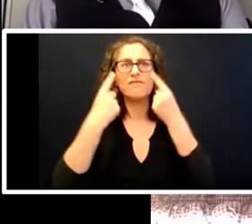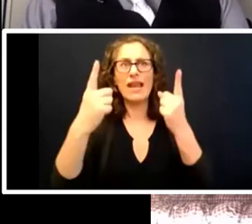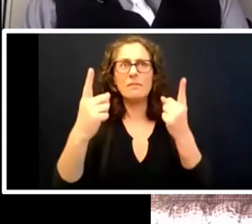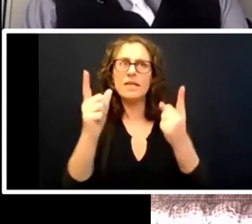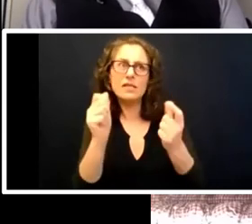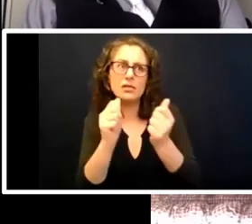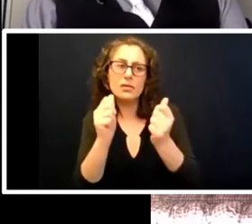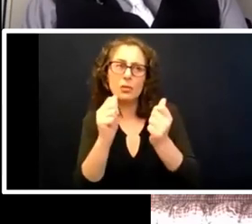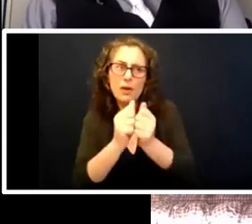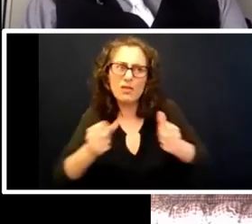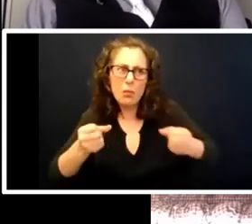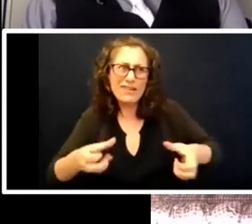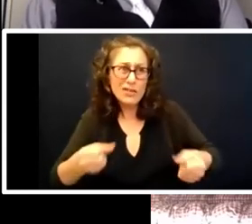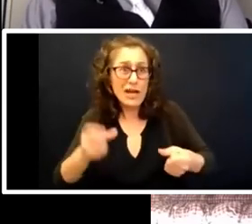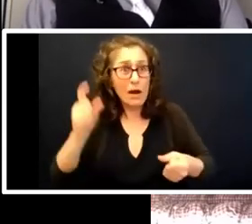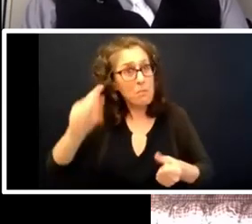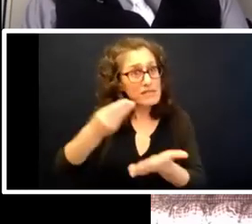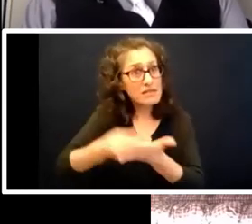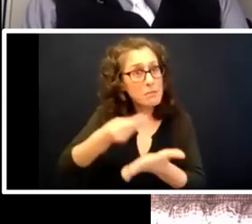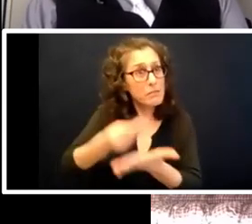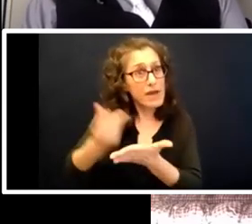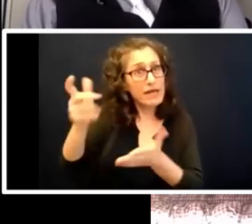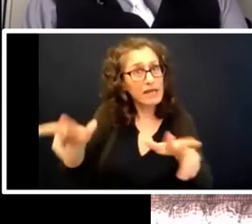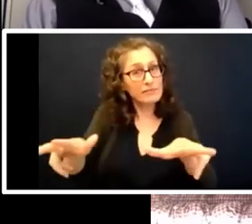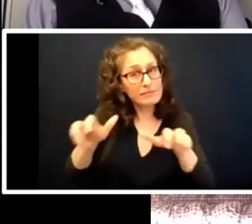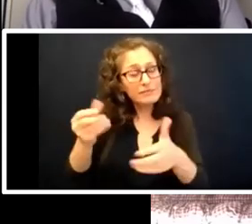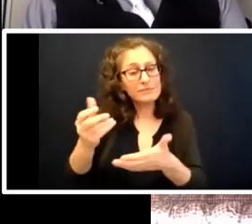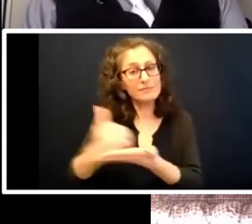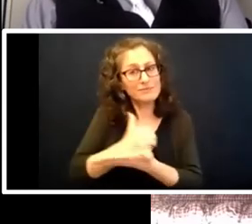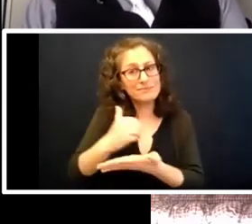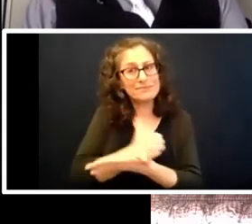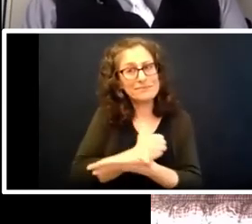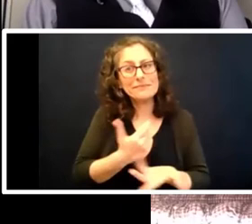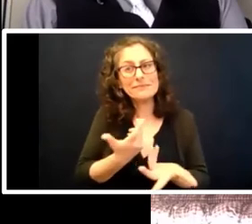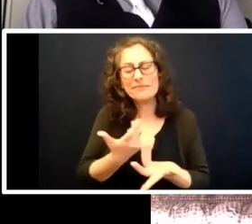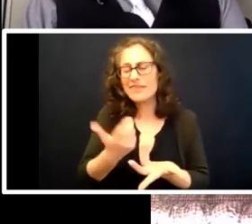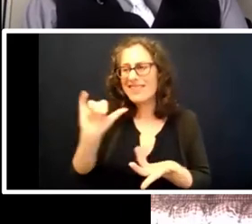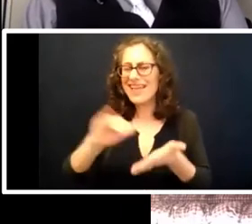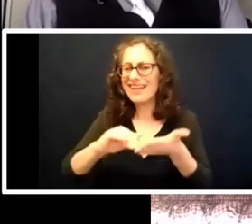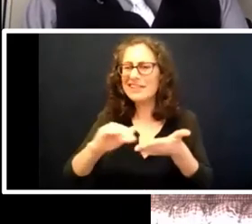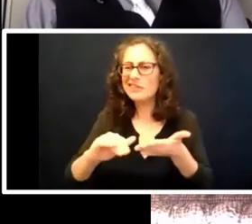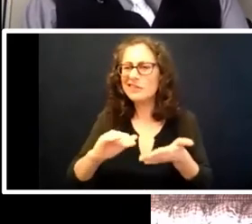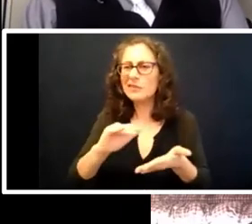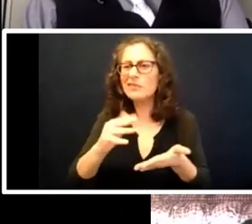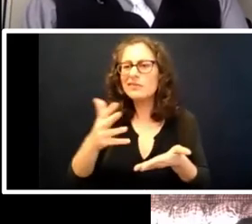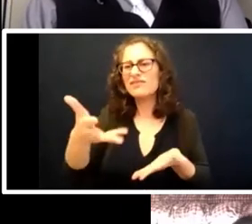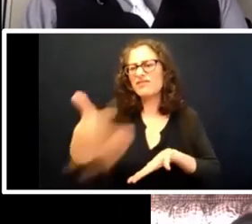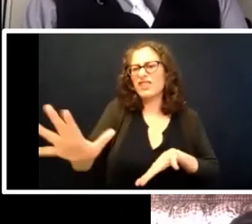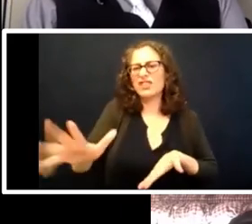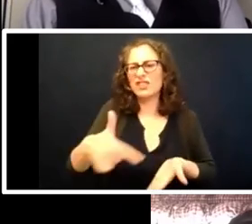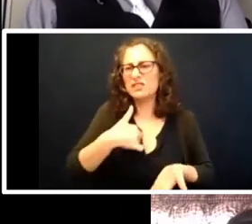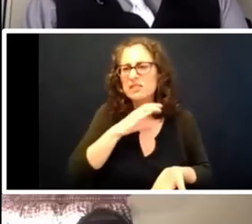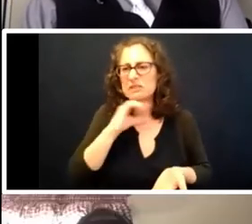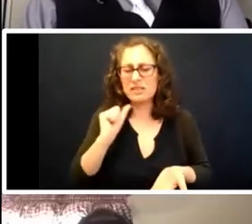because we need to make money. And I'm so tired of that excuse, because really, like, you've got